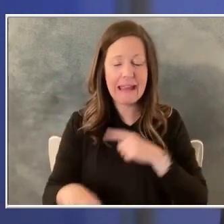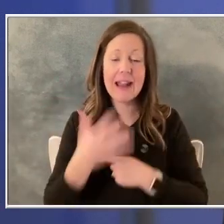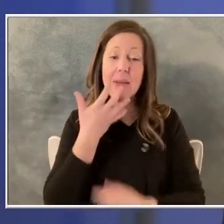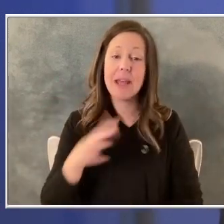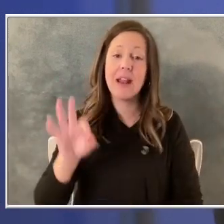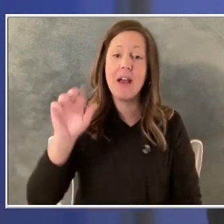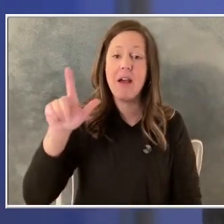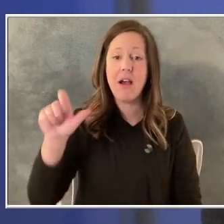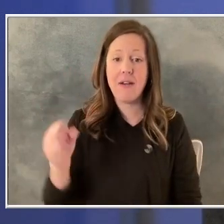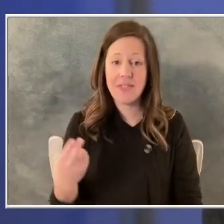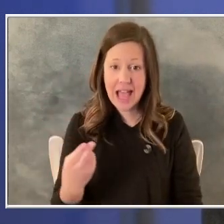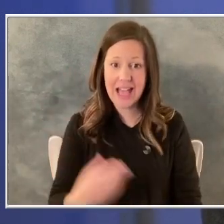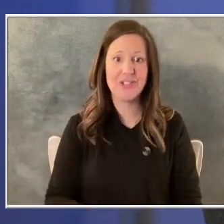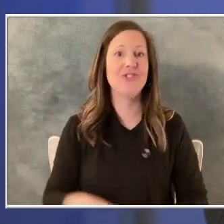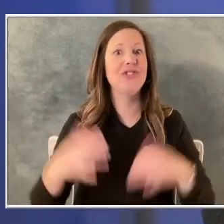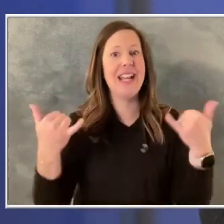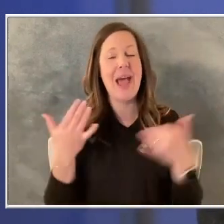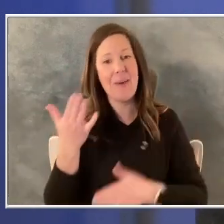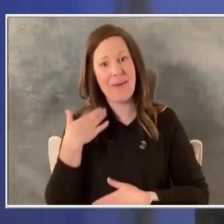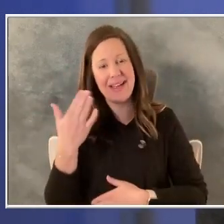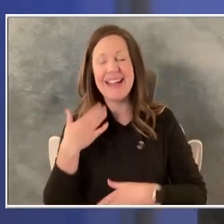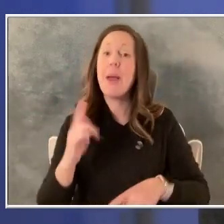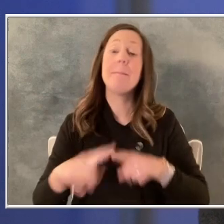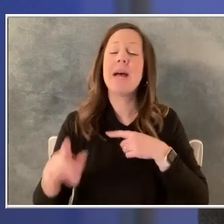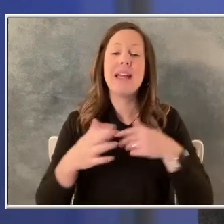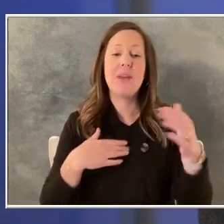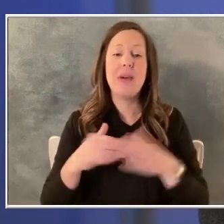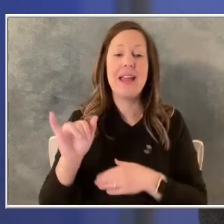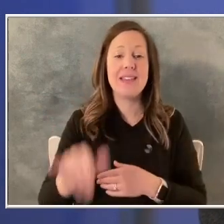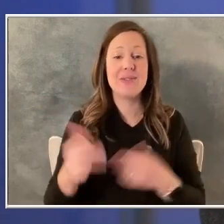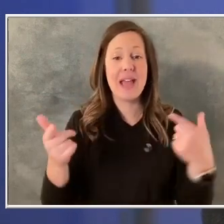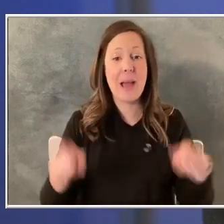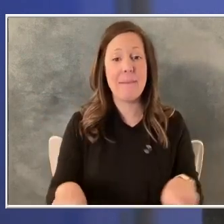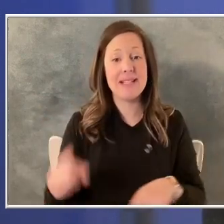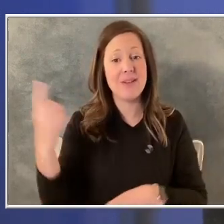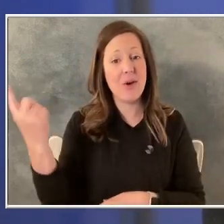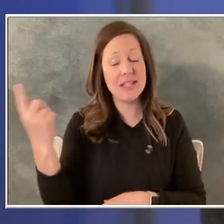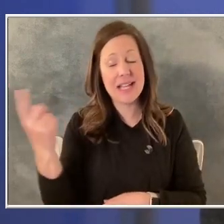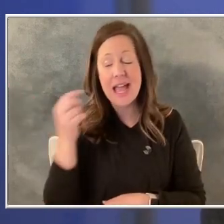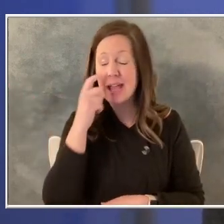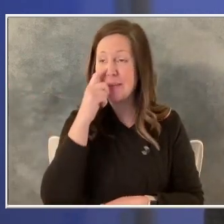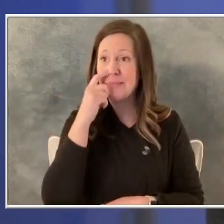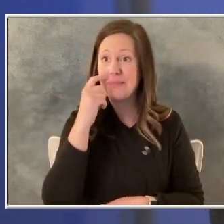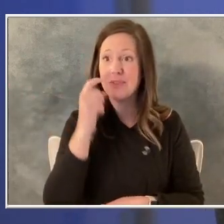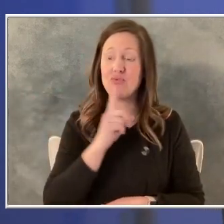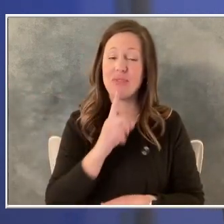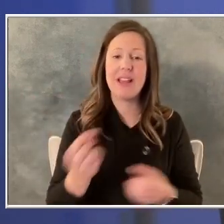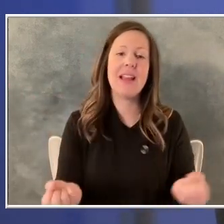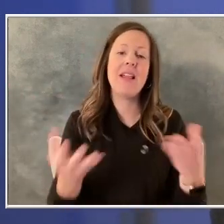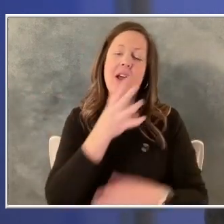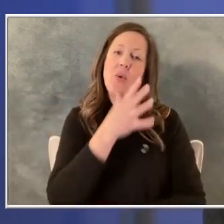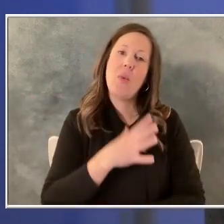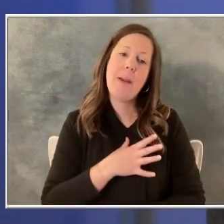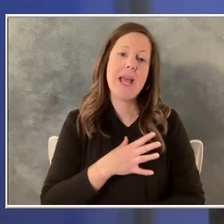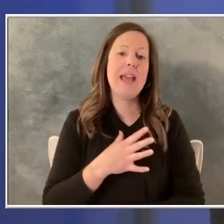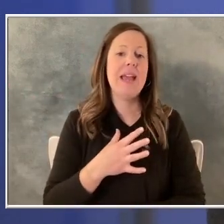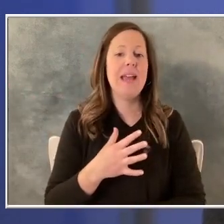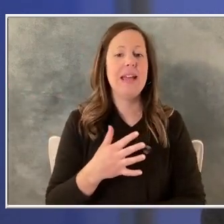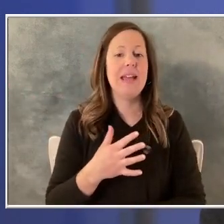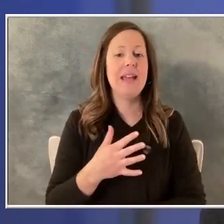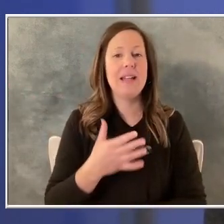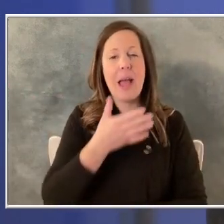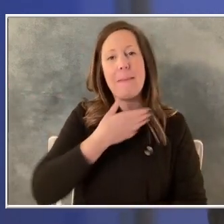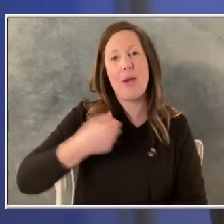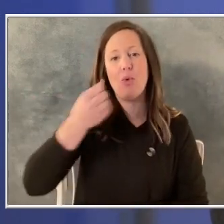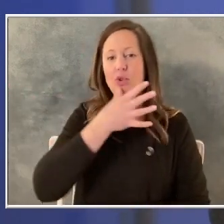so, but you get hot flashes all of the time. So, a lot of women are always, the older women in my family are always like, yeah,